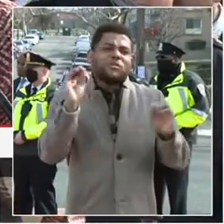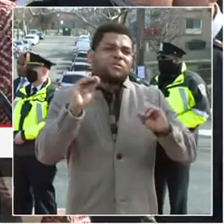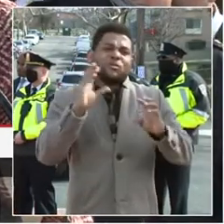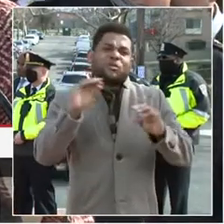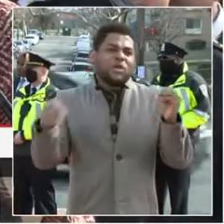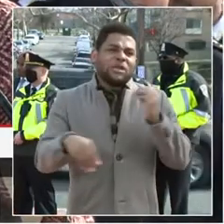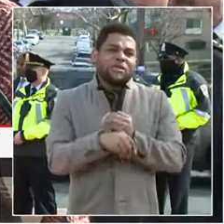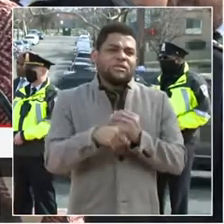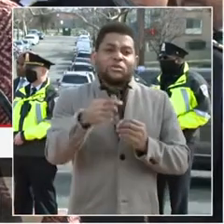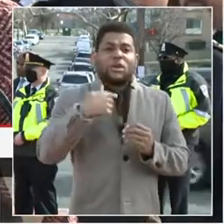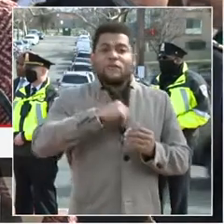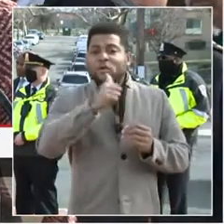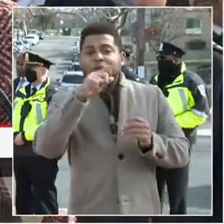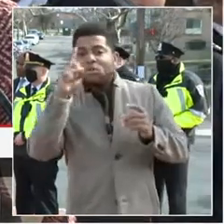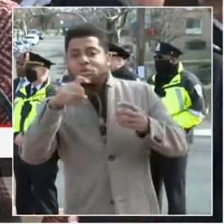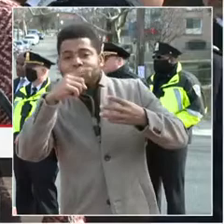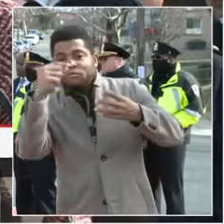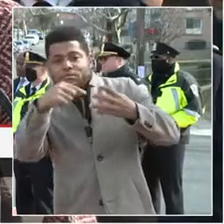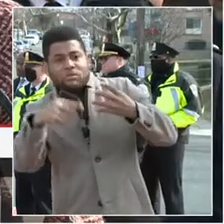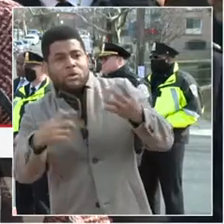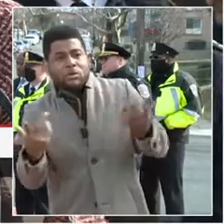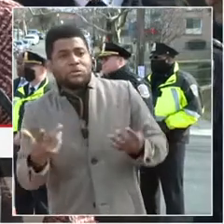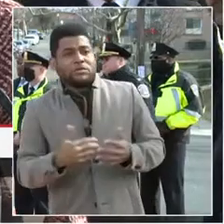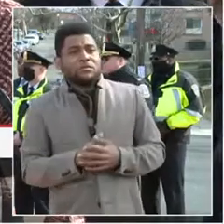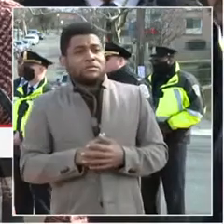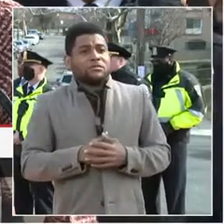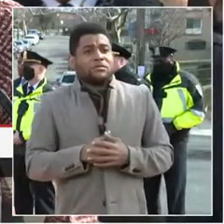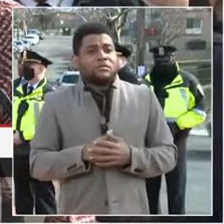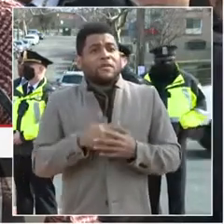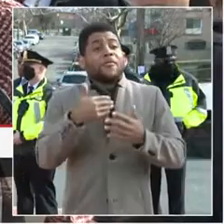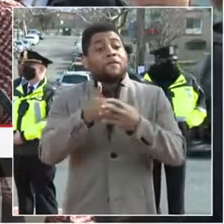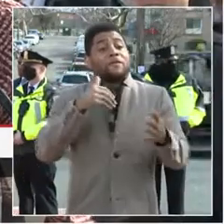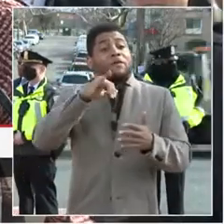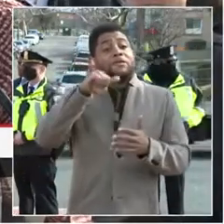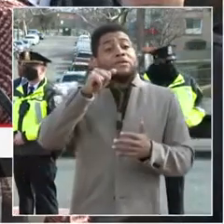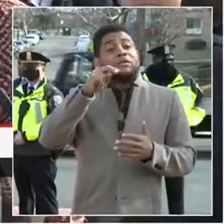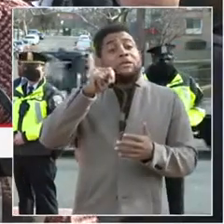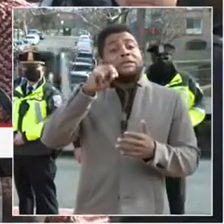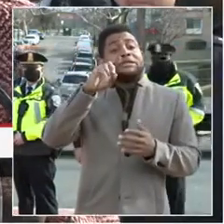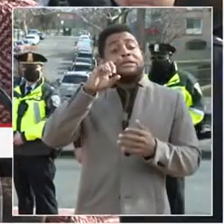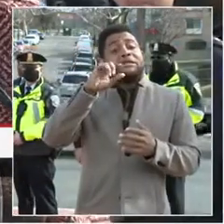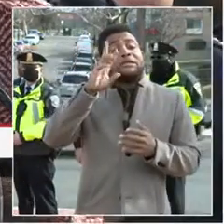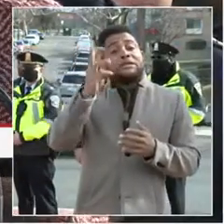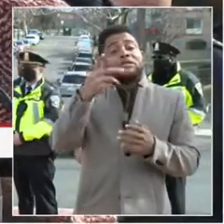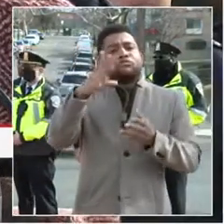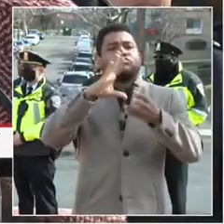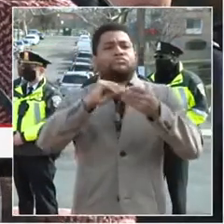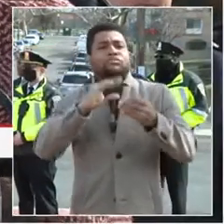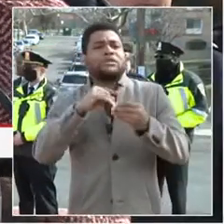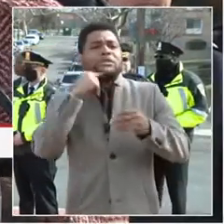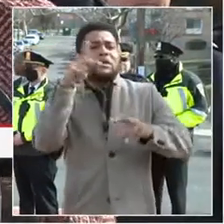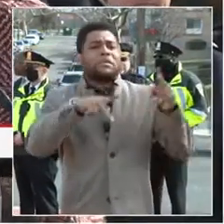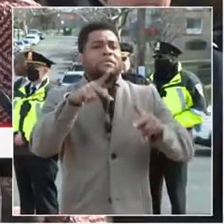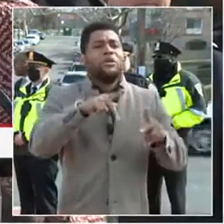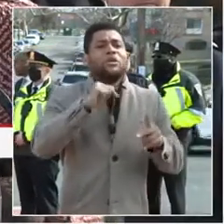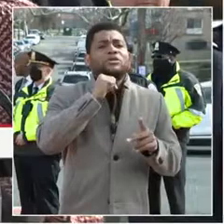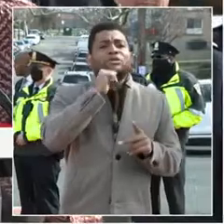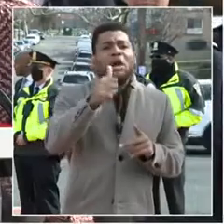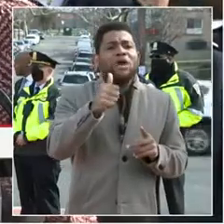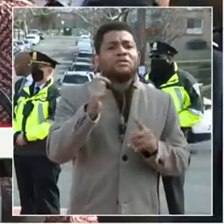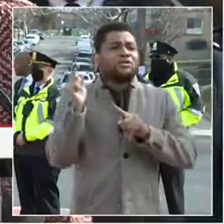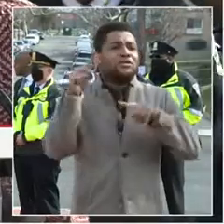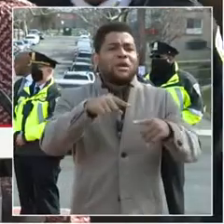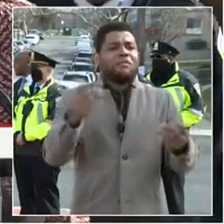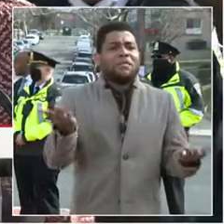to, leading up to January 6th, you were very vocal in telling residents not to come out. With regard to an